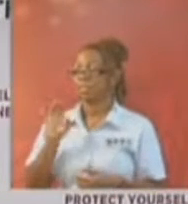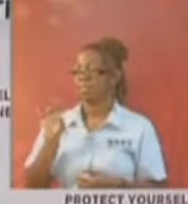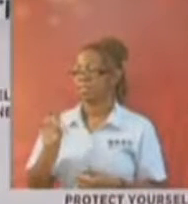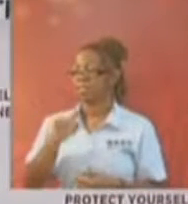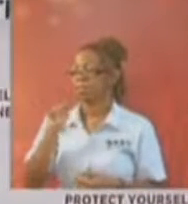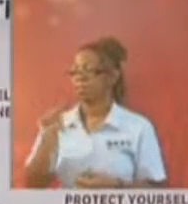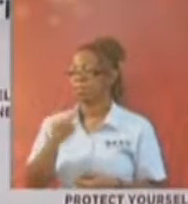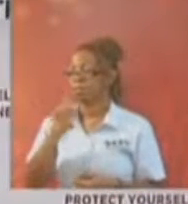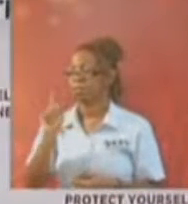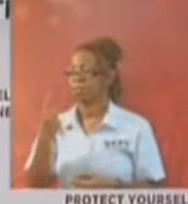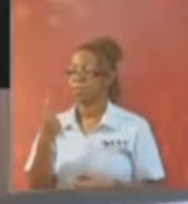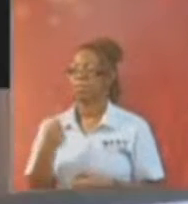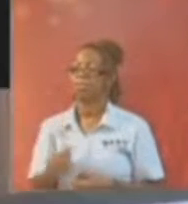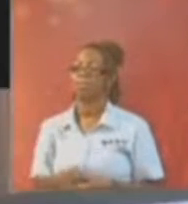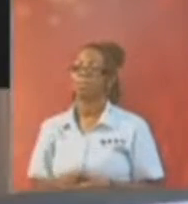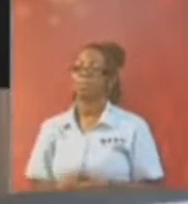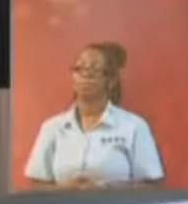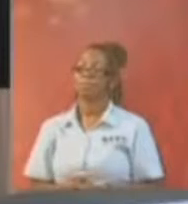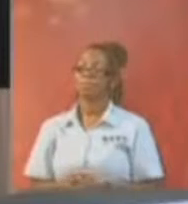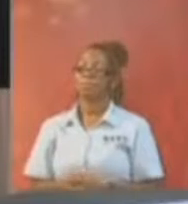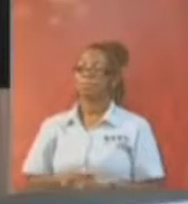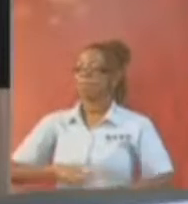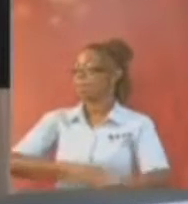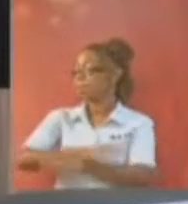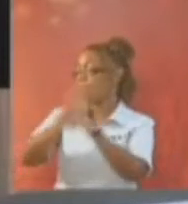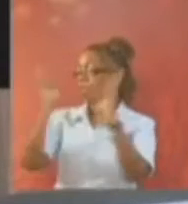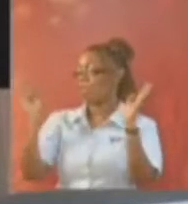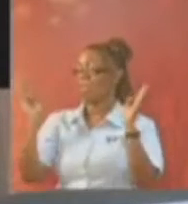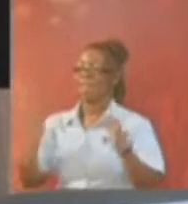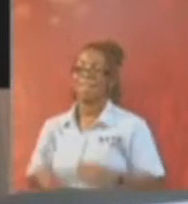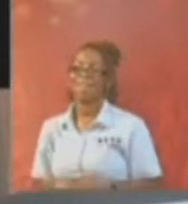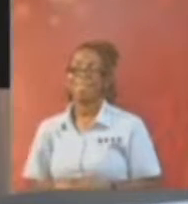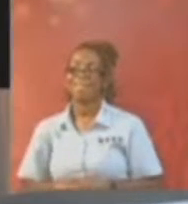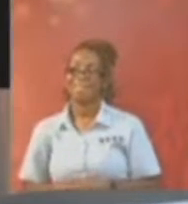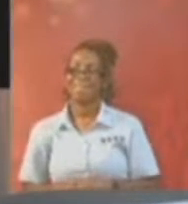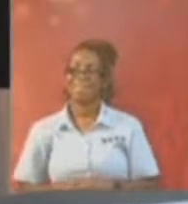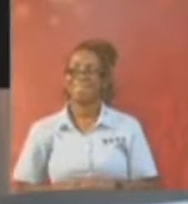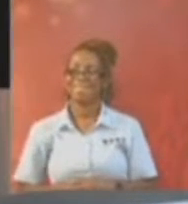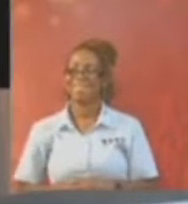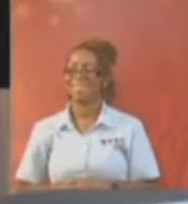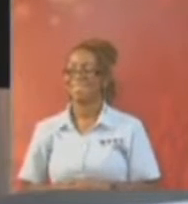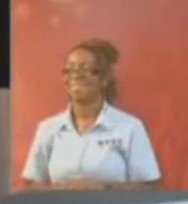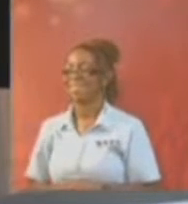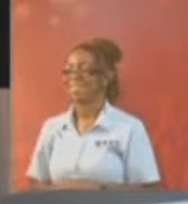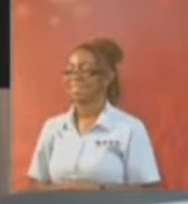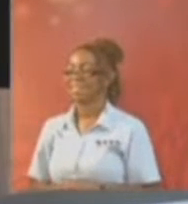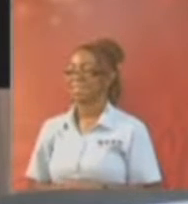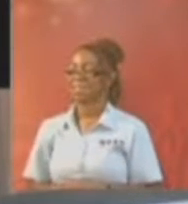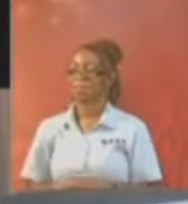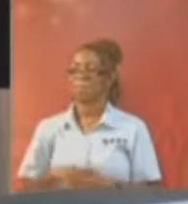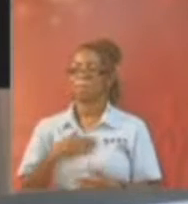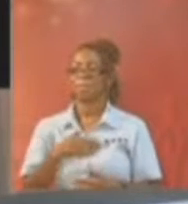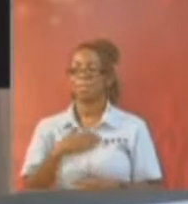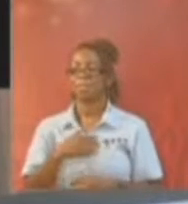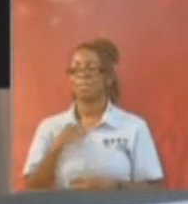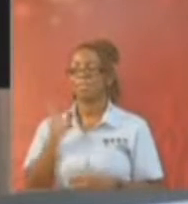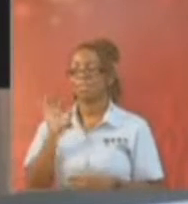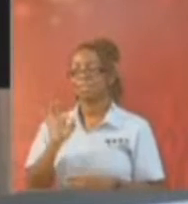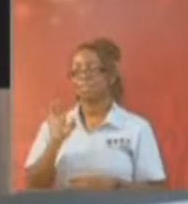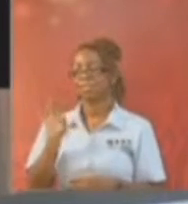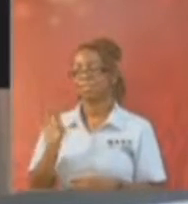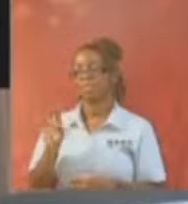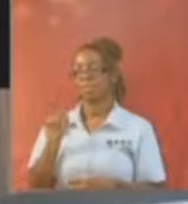And very good morning to you, Mr. Alexander, and members of the panel. Stephen Cummings here, 98.1